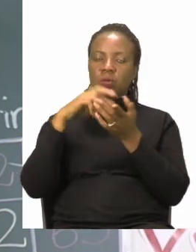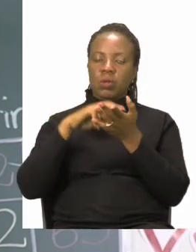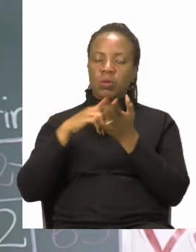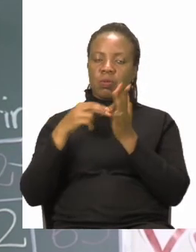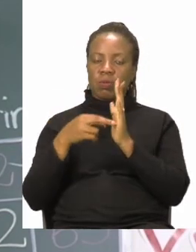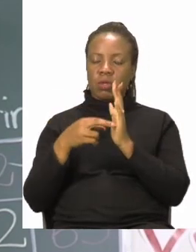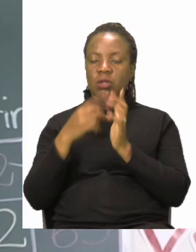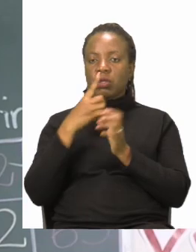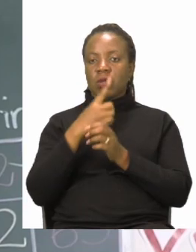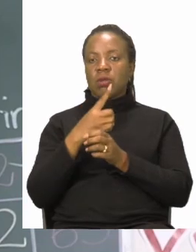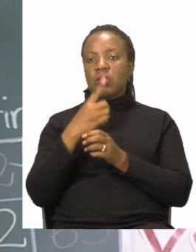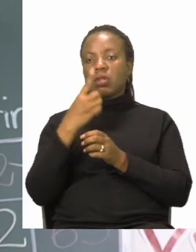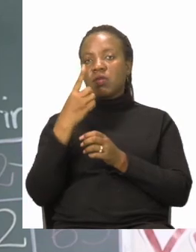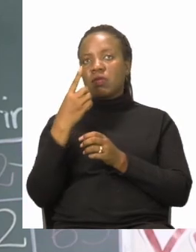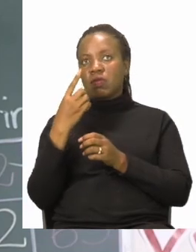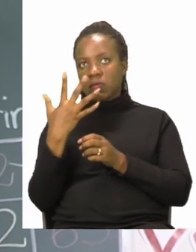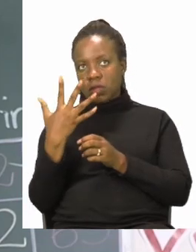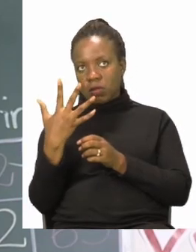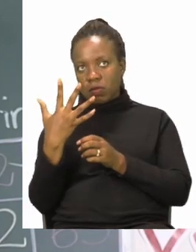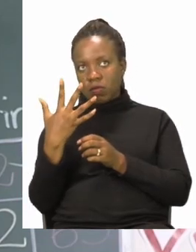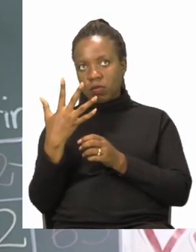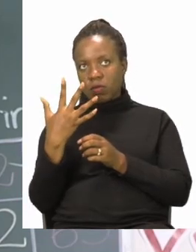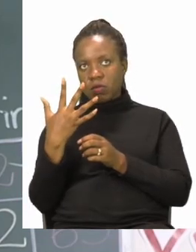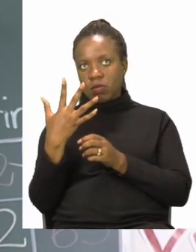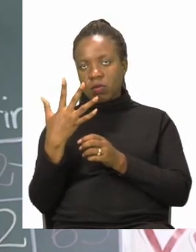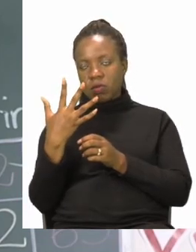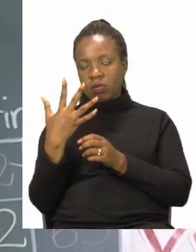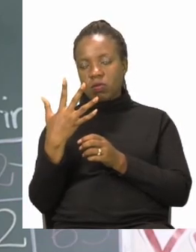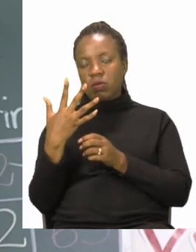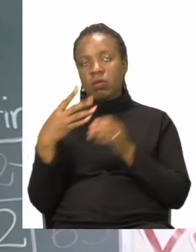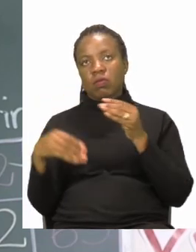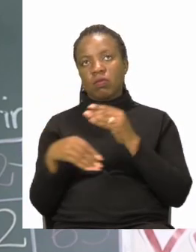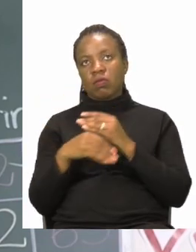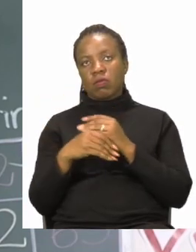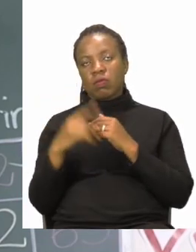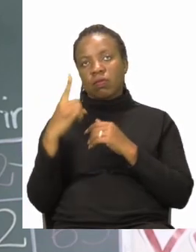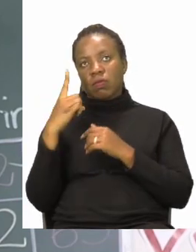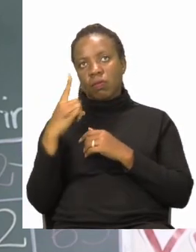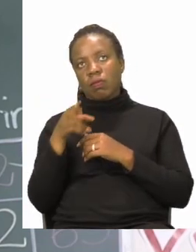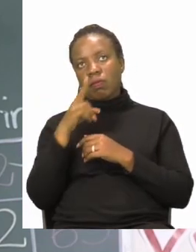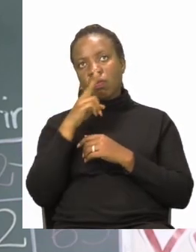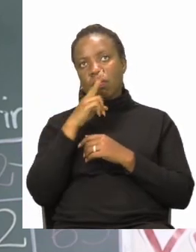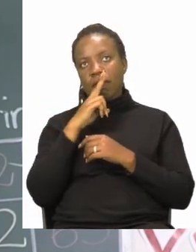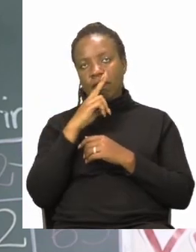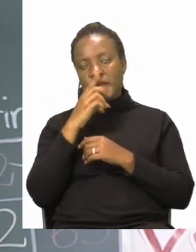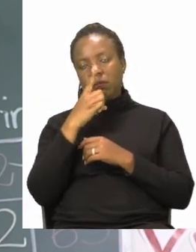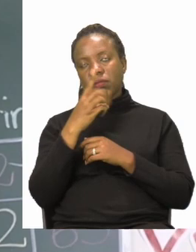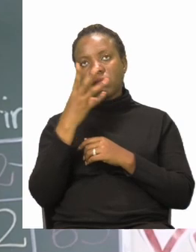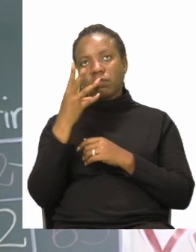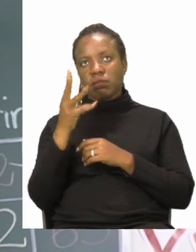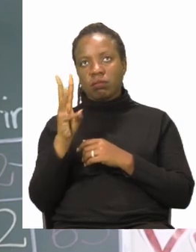15 more means plus. So 15 plus